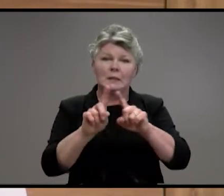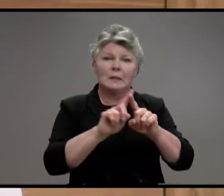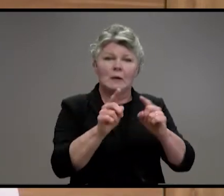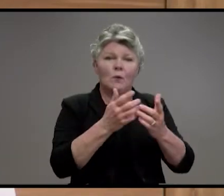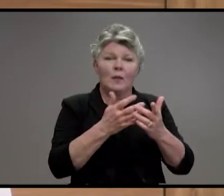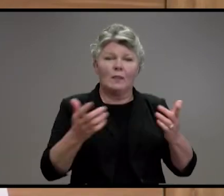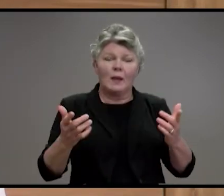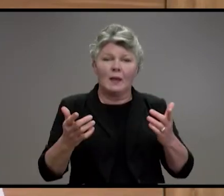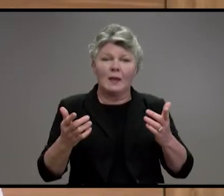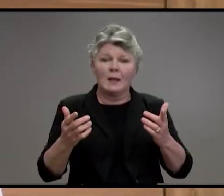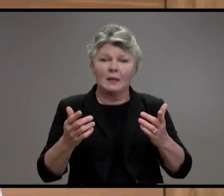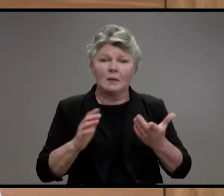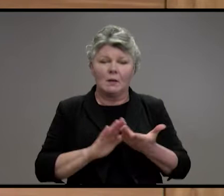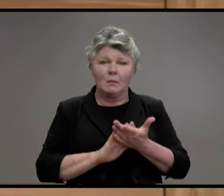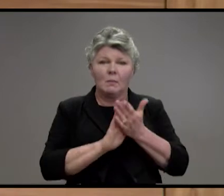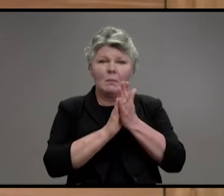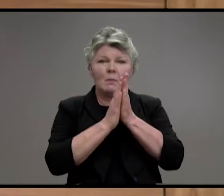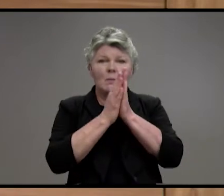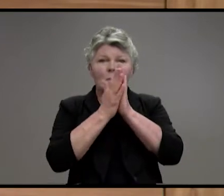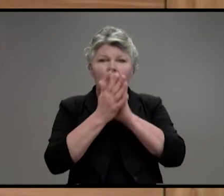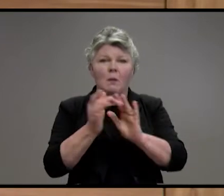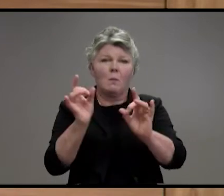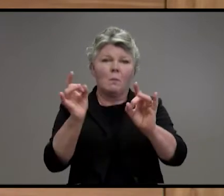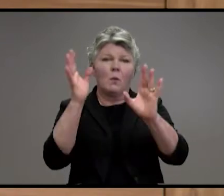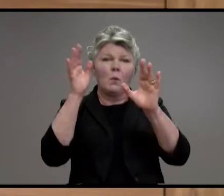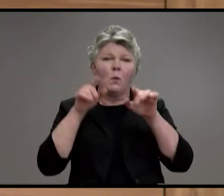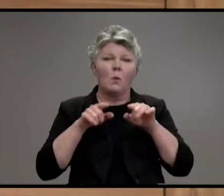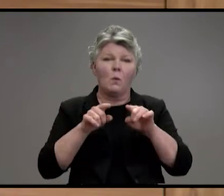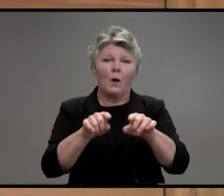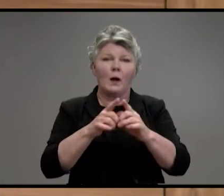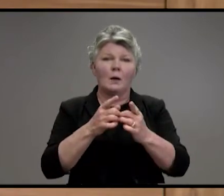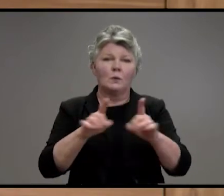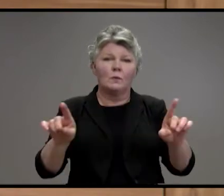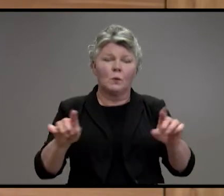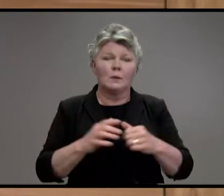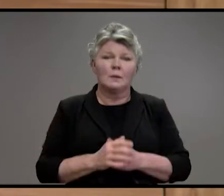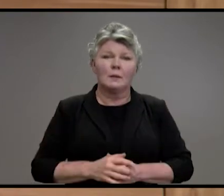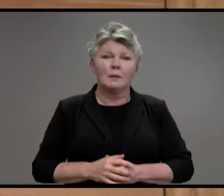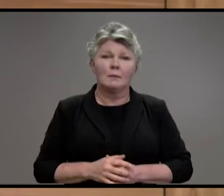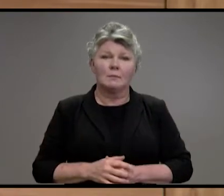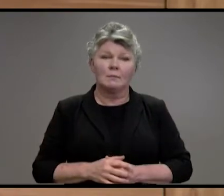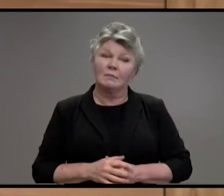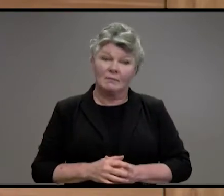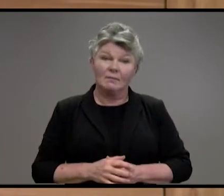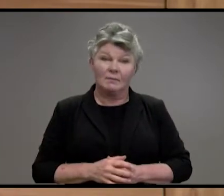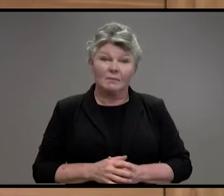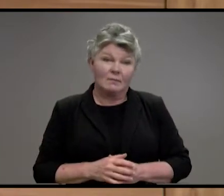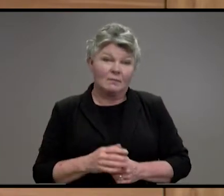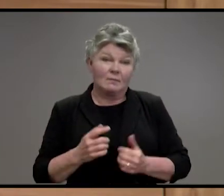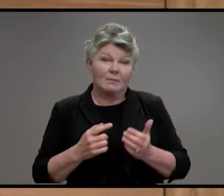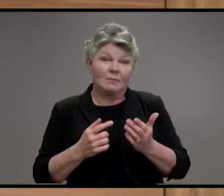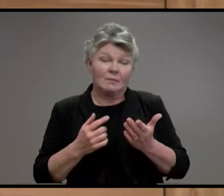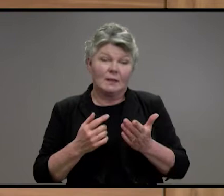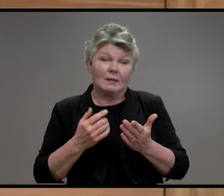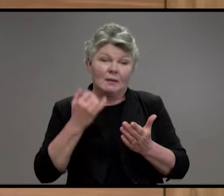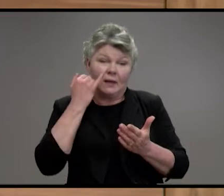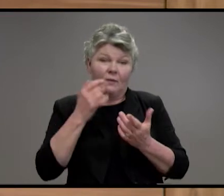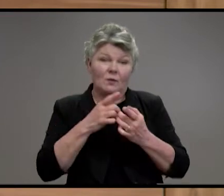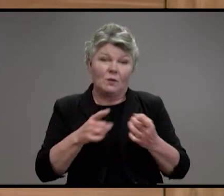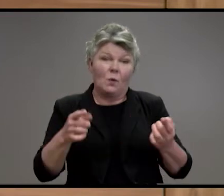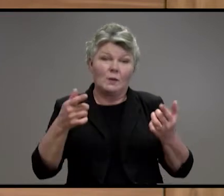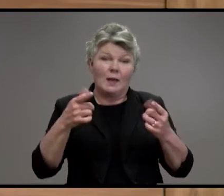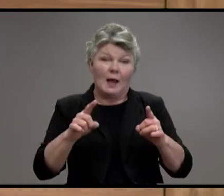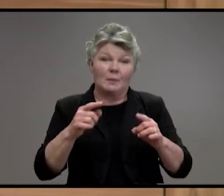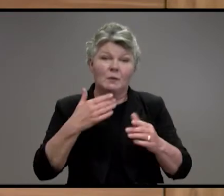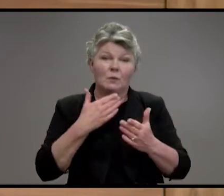snowballed into tragedy while you are still in the middle of it. Even if the divorce occurs for good reasons, is anyone